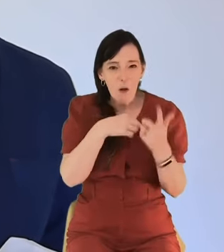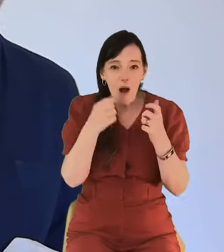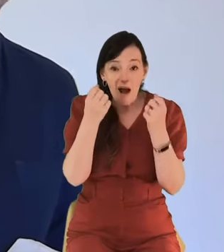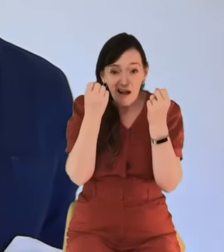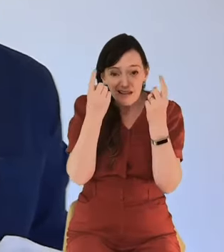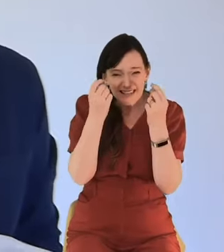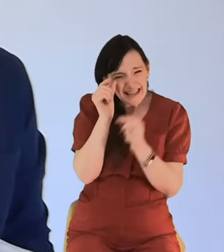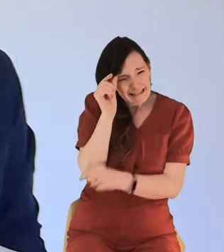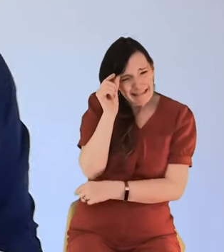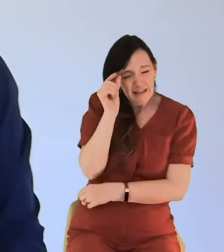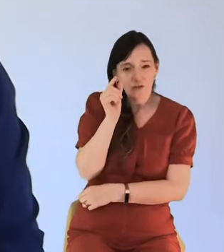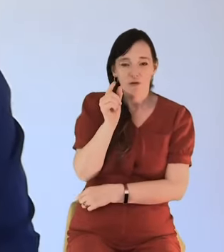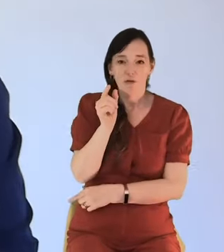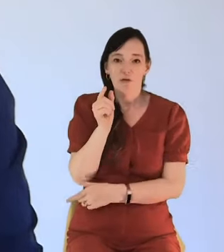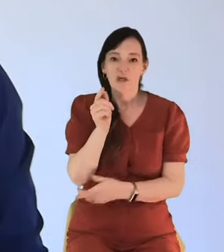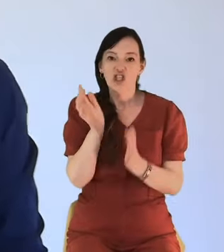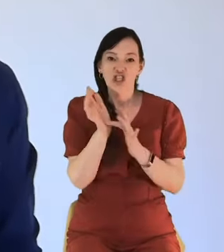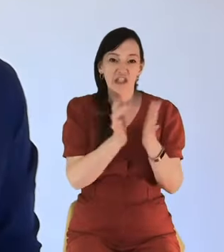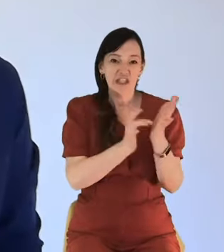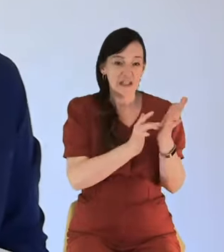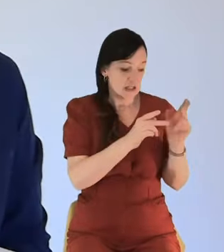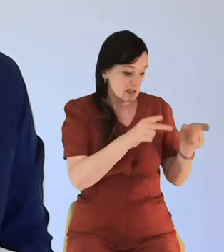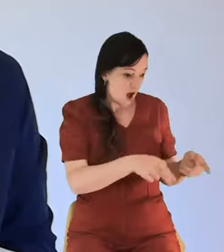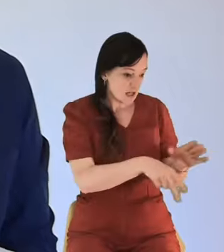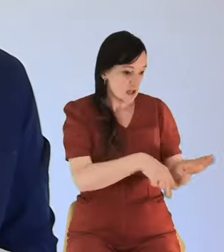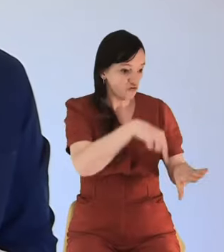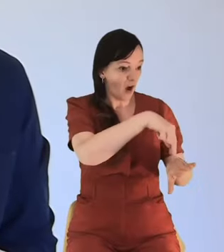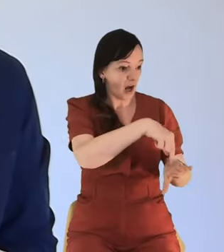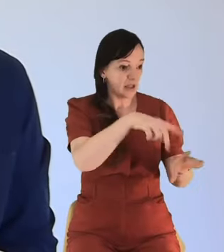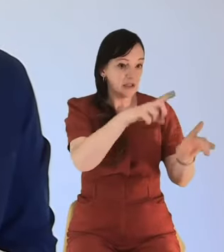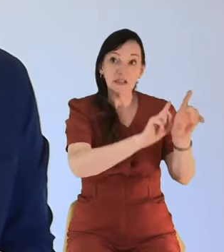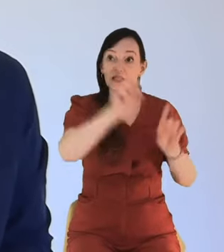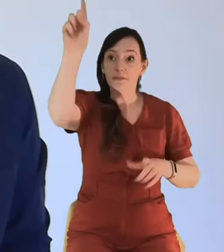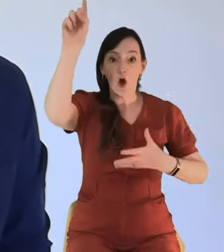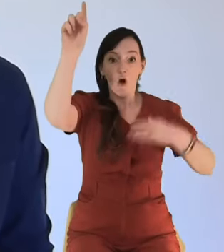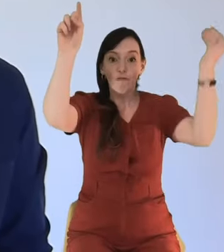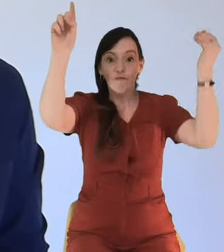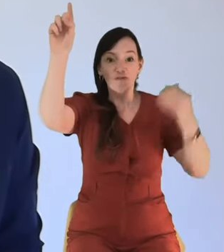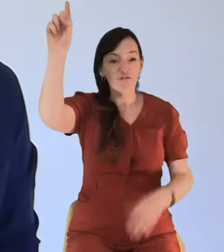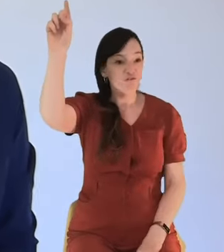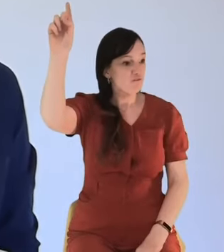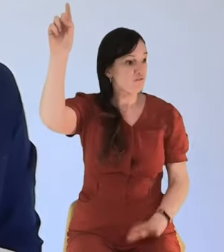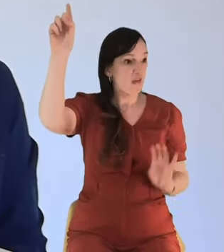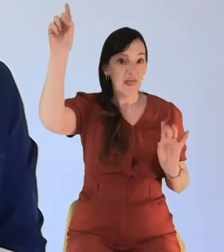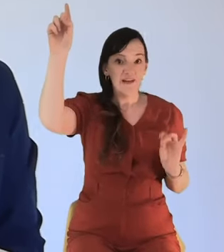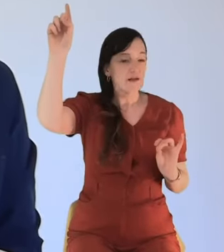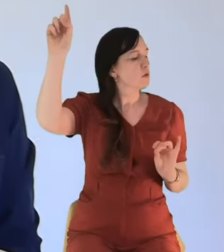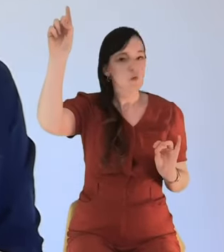just come to die and rise and disappear and leave us to it. He came to restore the